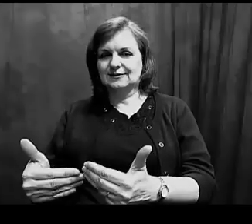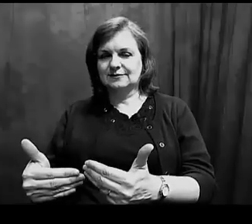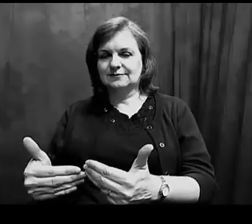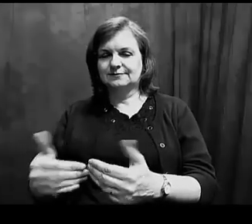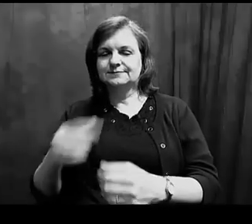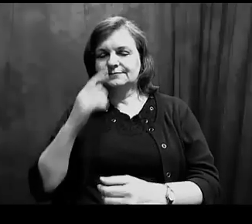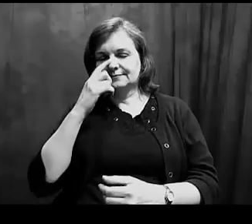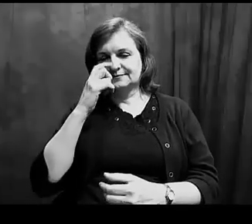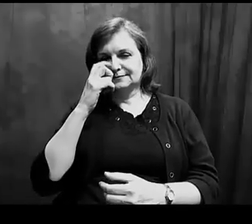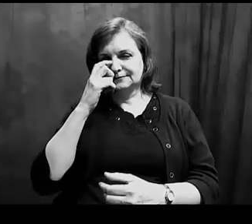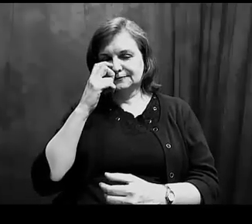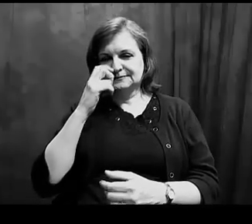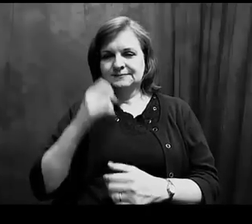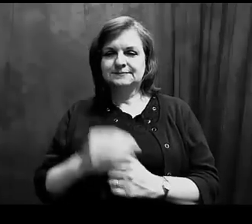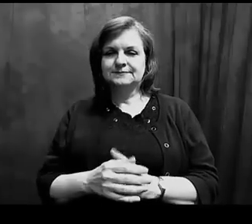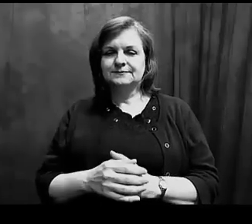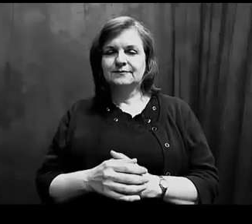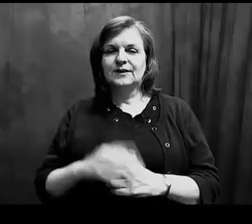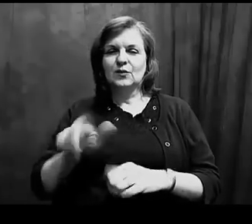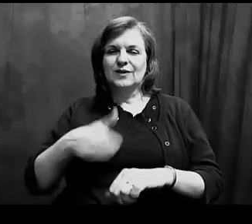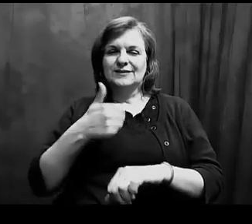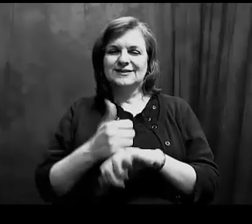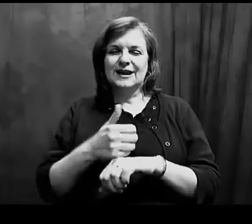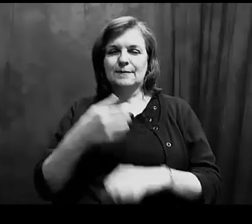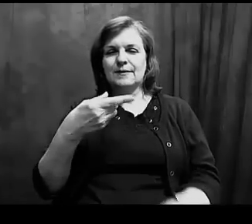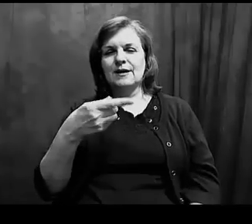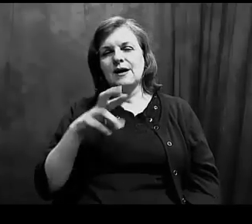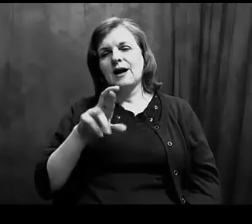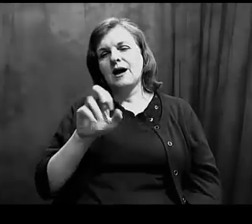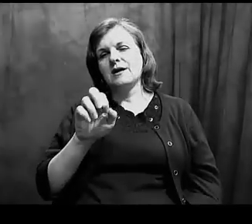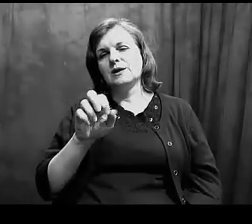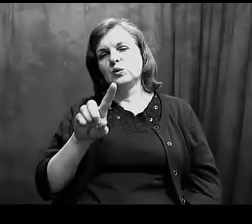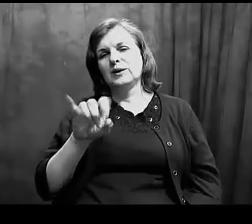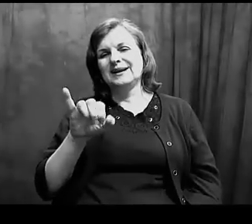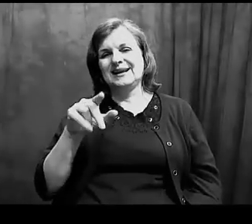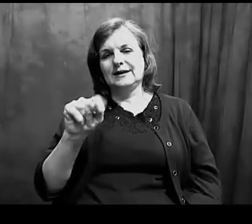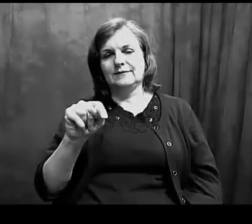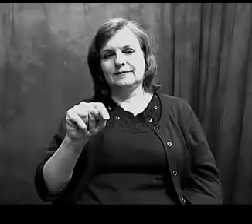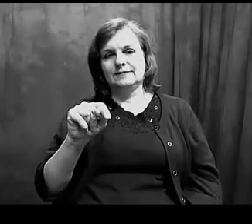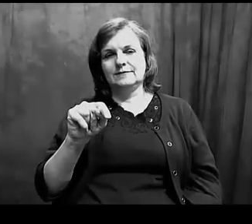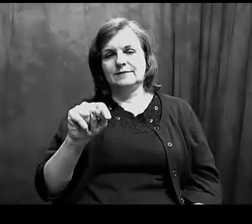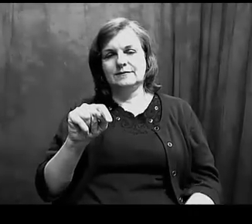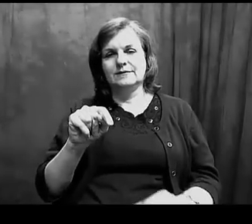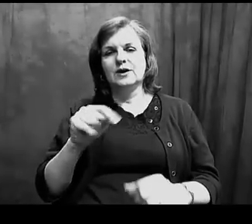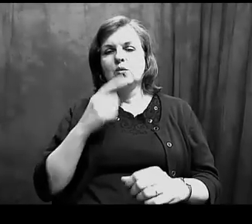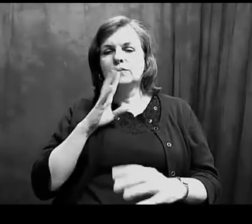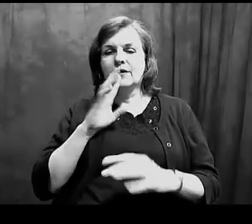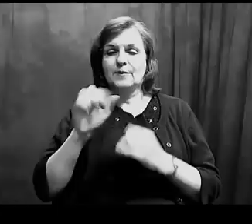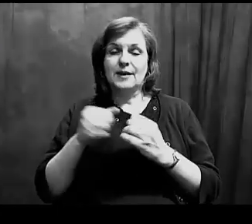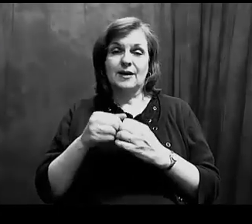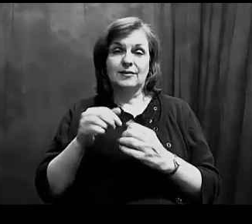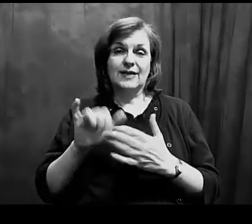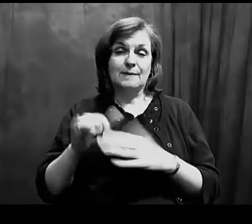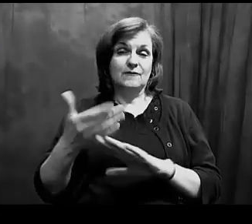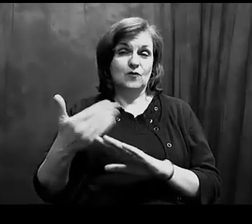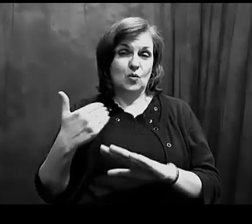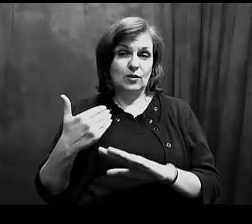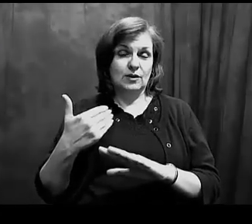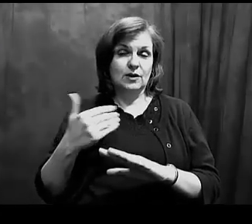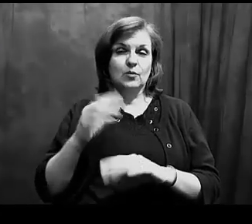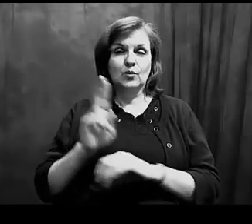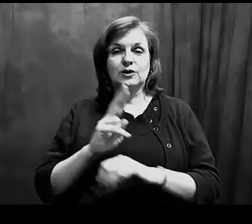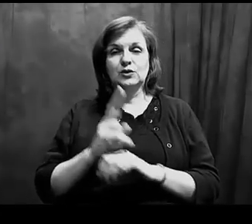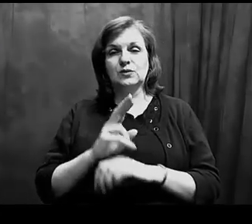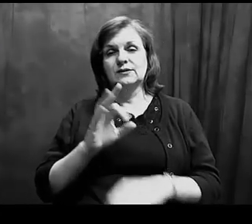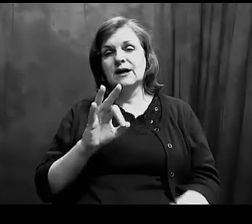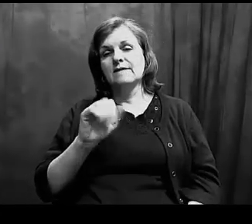do this. They don't have the mitochondria. And then we need to set up this gradient. I told you we were going to work on this by